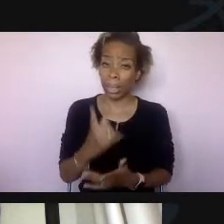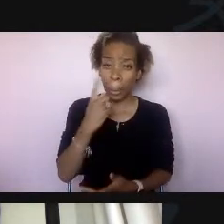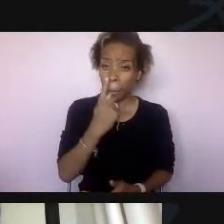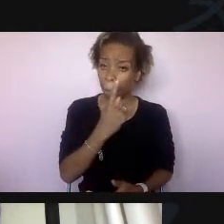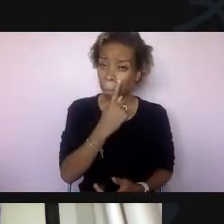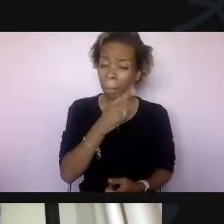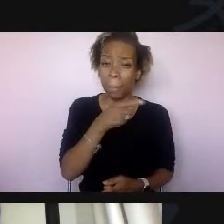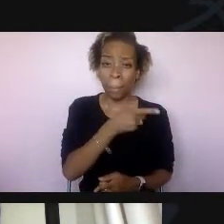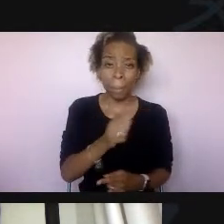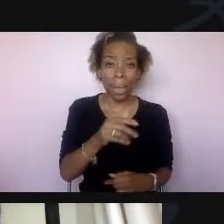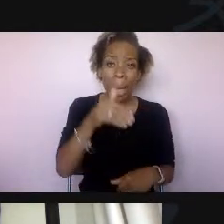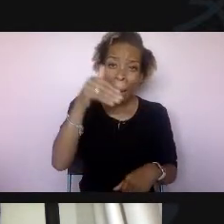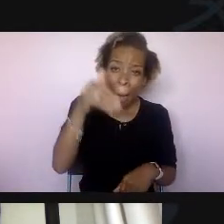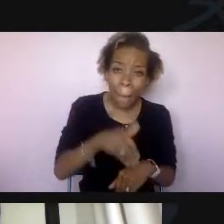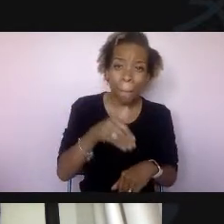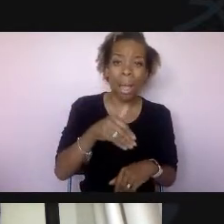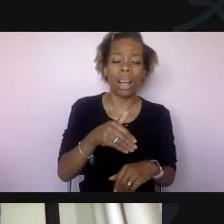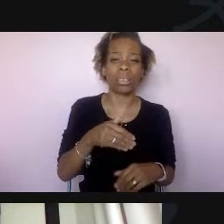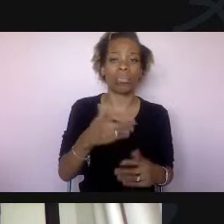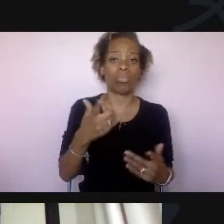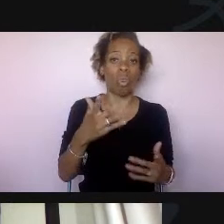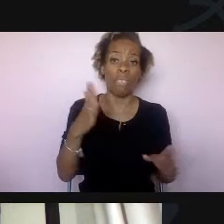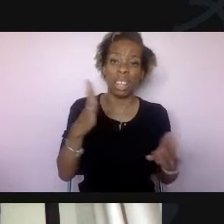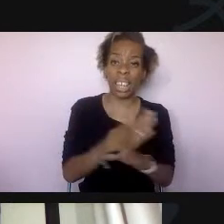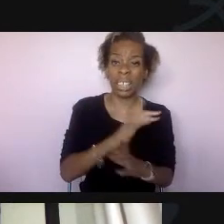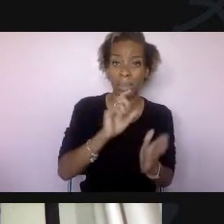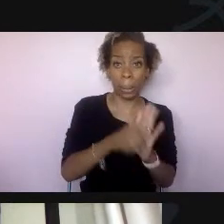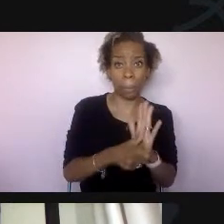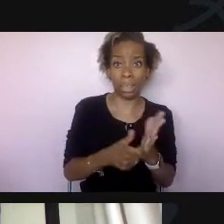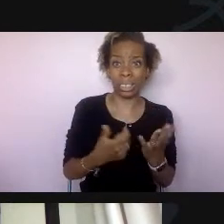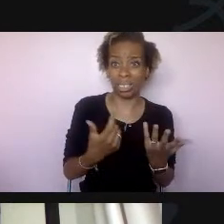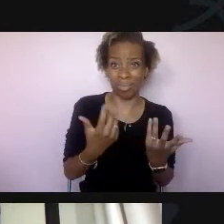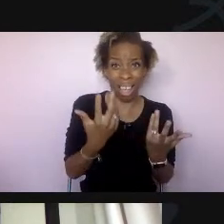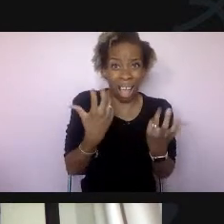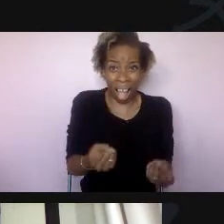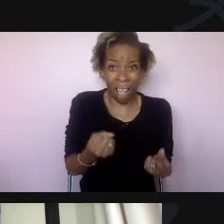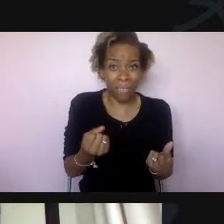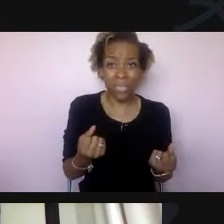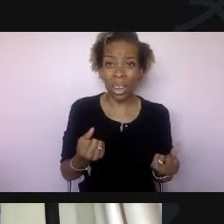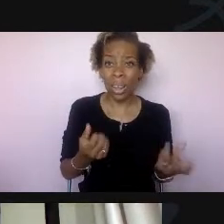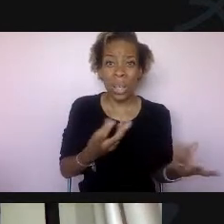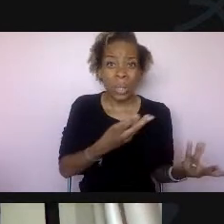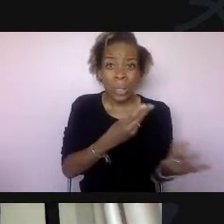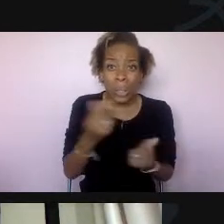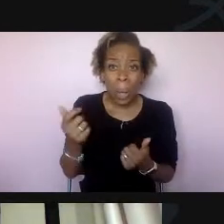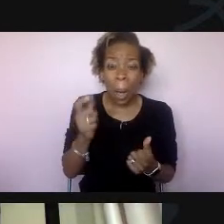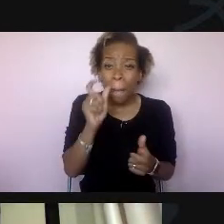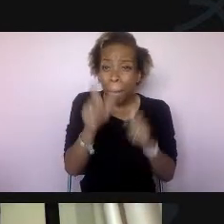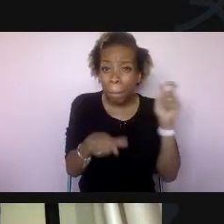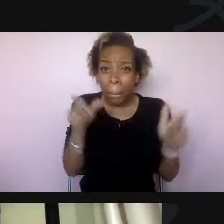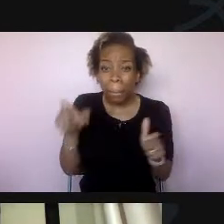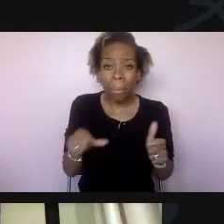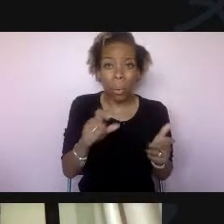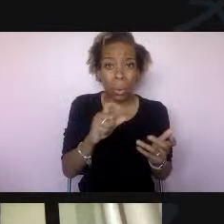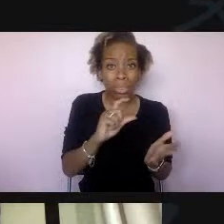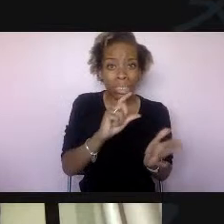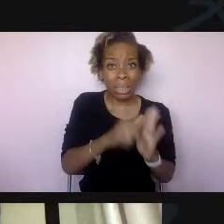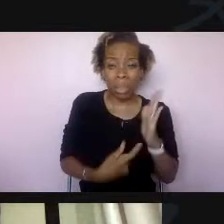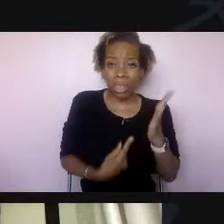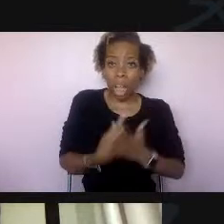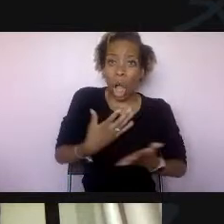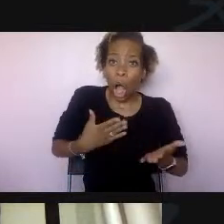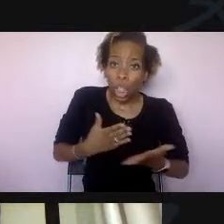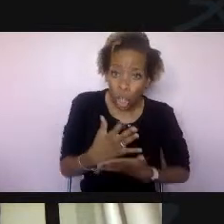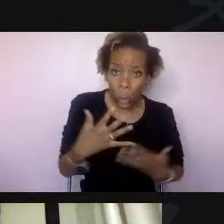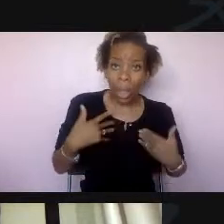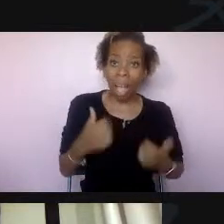impact of hidden invisible disabilities on people and how people are disabled by their health conditions, etc.,